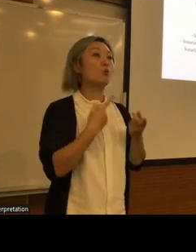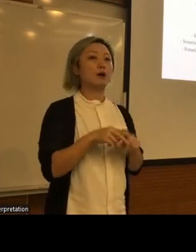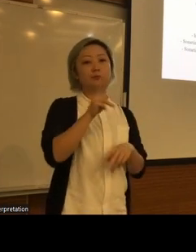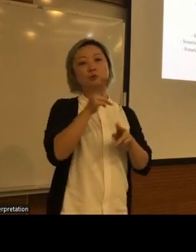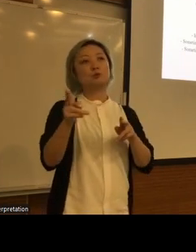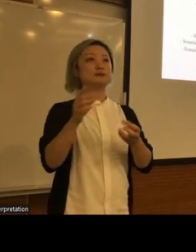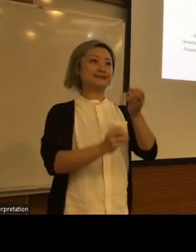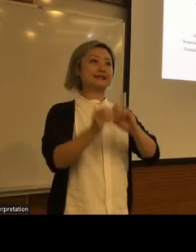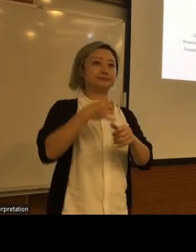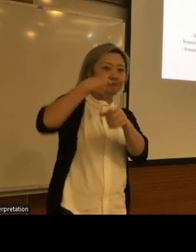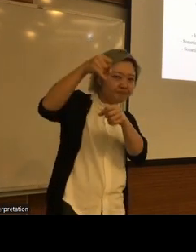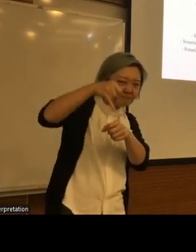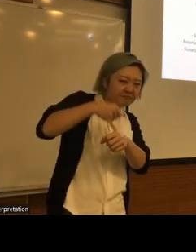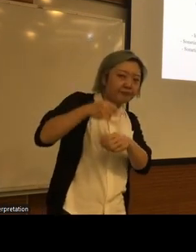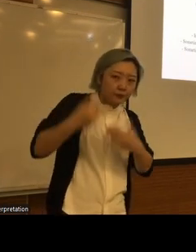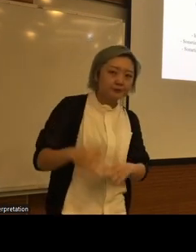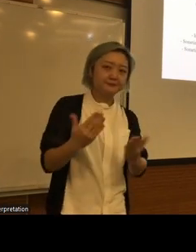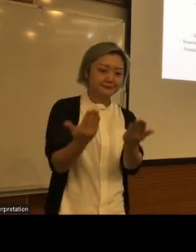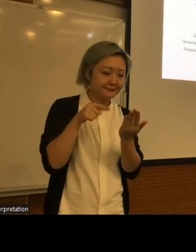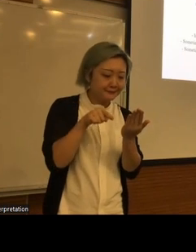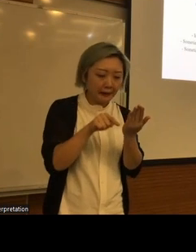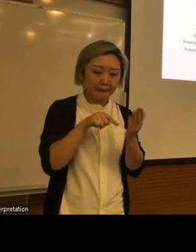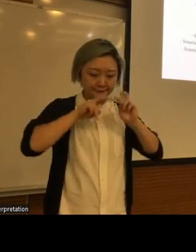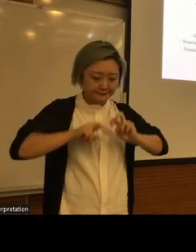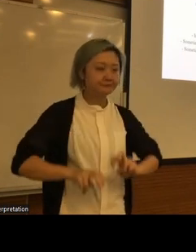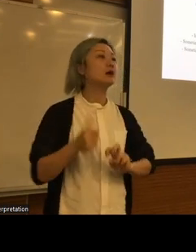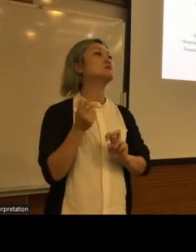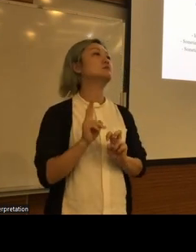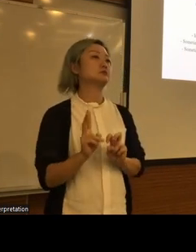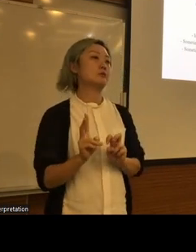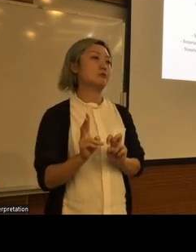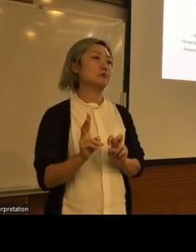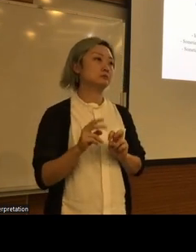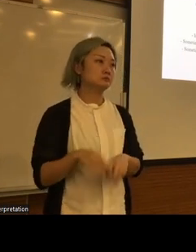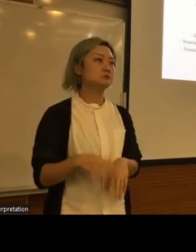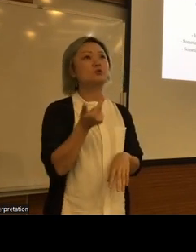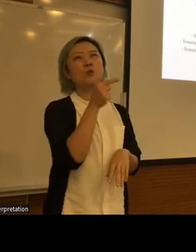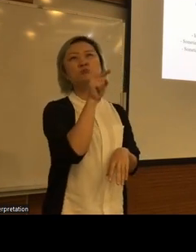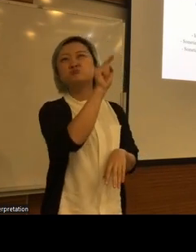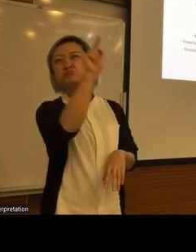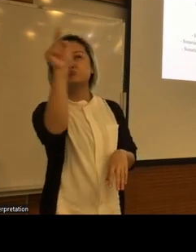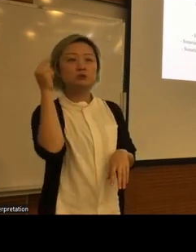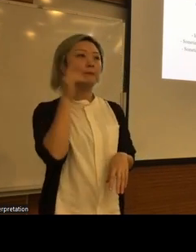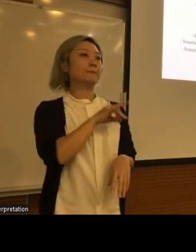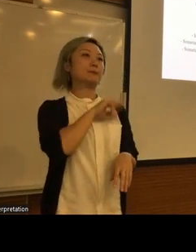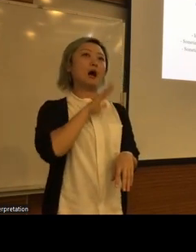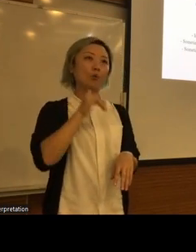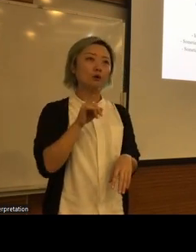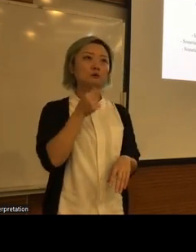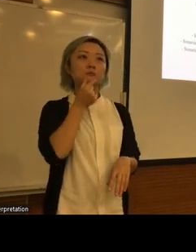even observing interpreters, you will find that there are many infelicities.